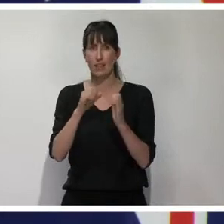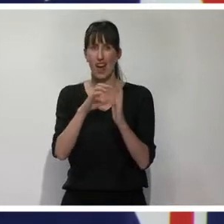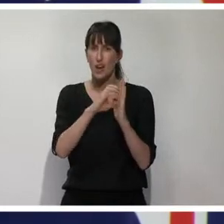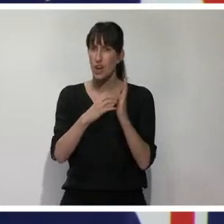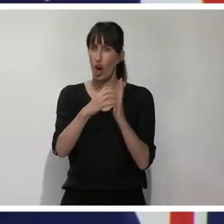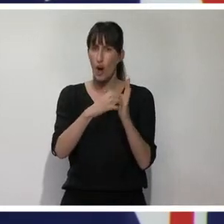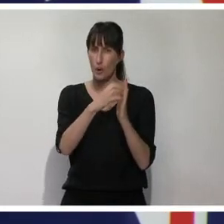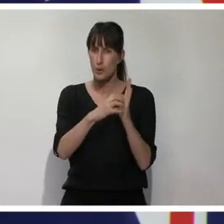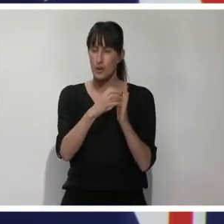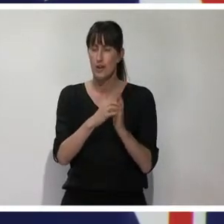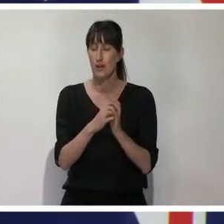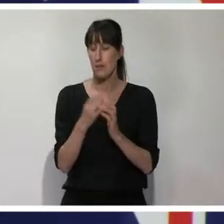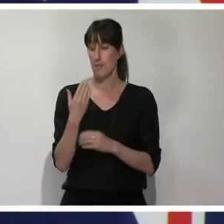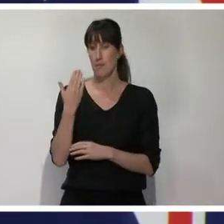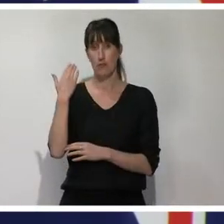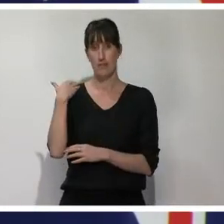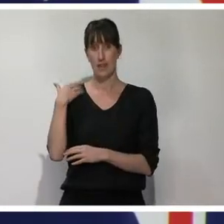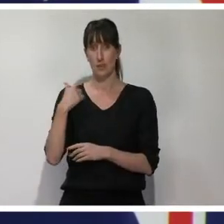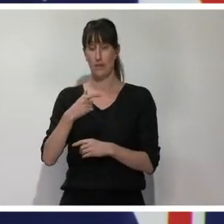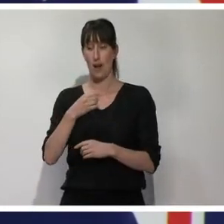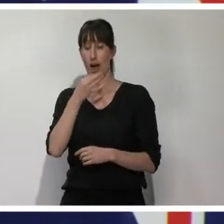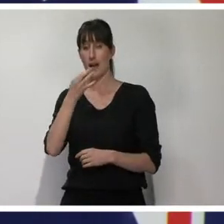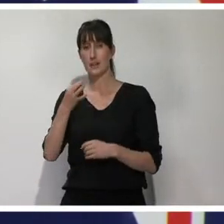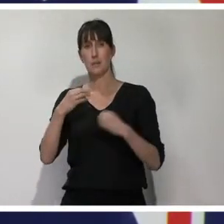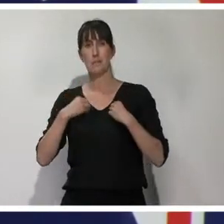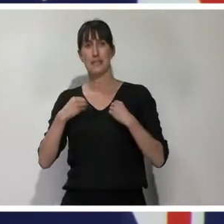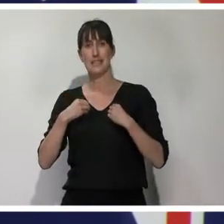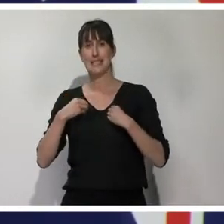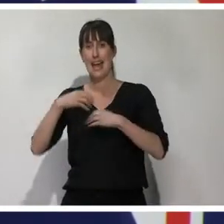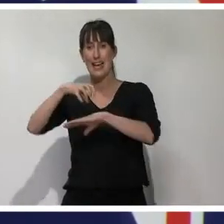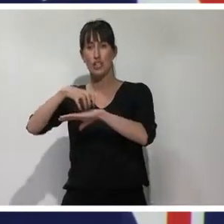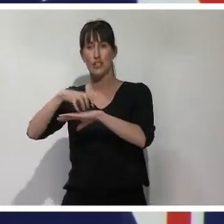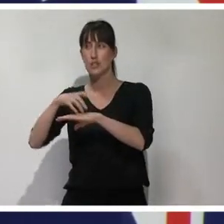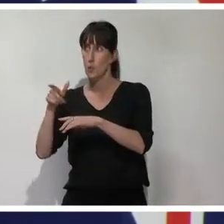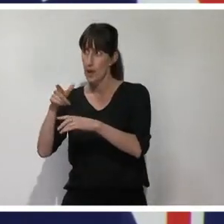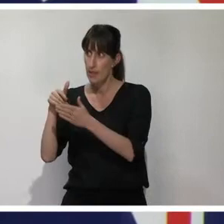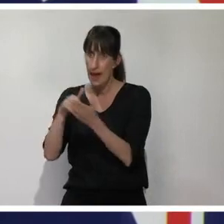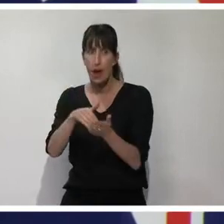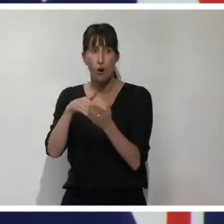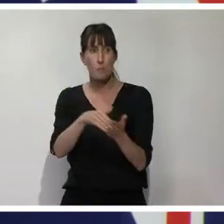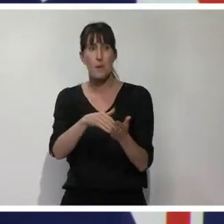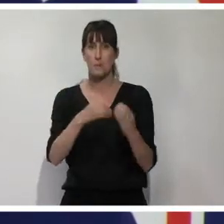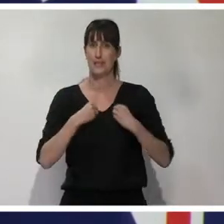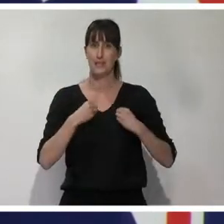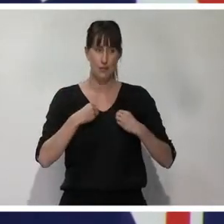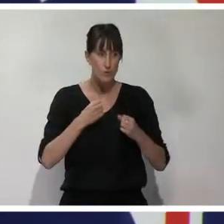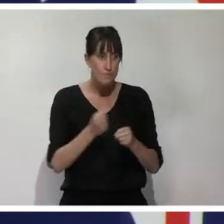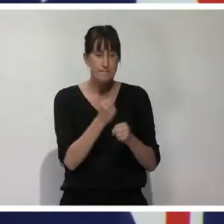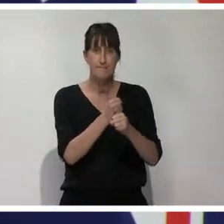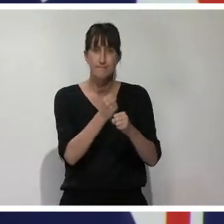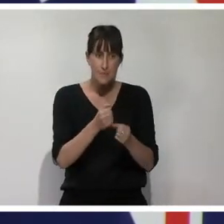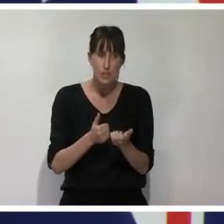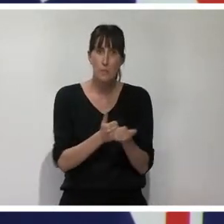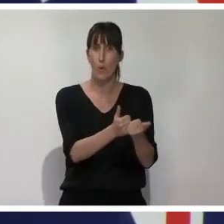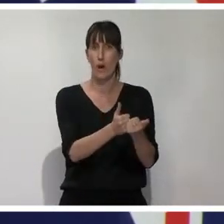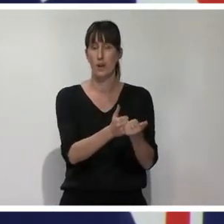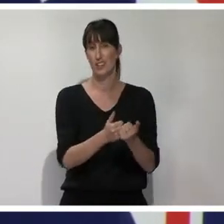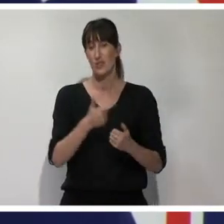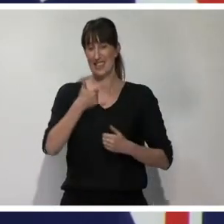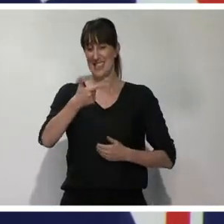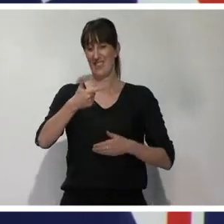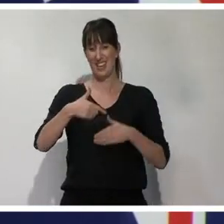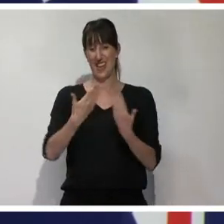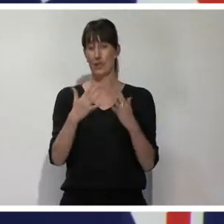previously asked business development agencies to support businesses to try and produce those, and so we're giving those 7 days, but really as soon